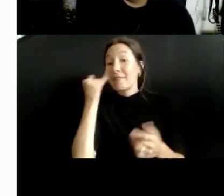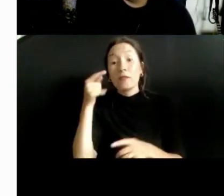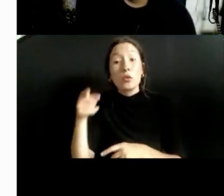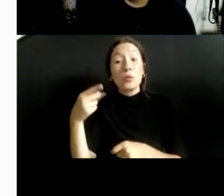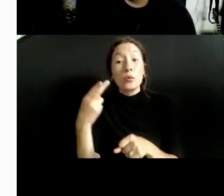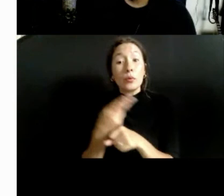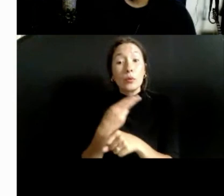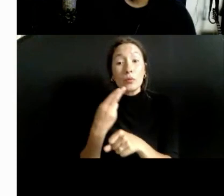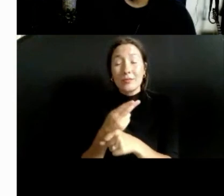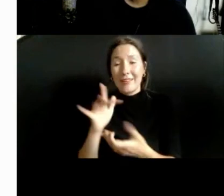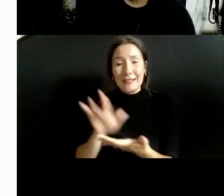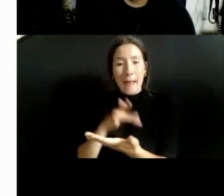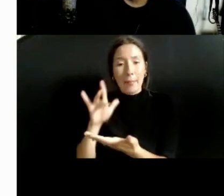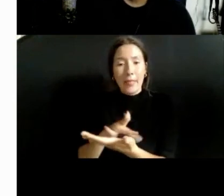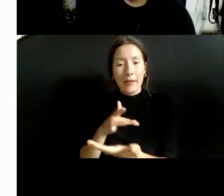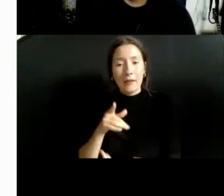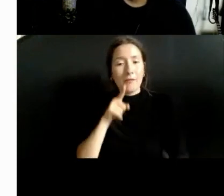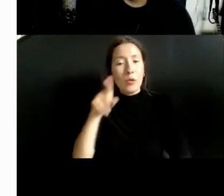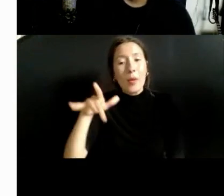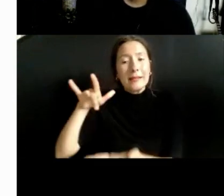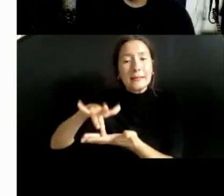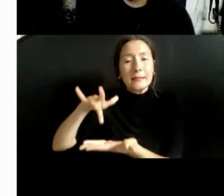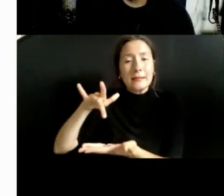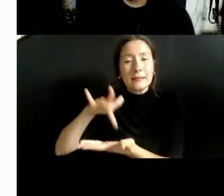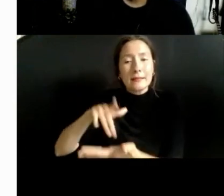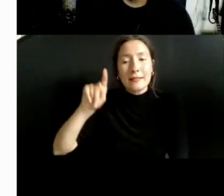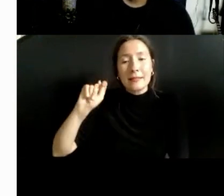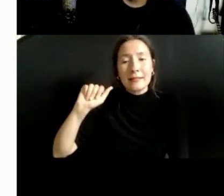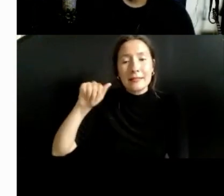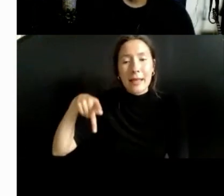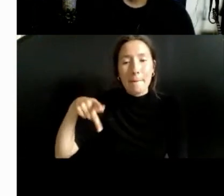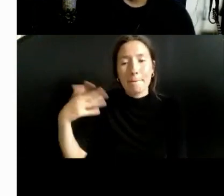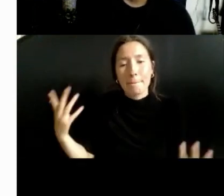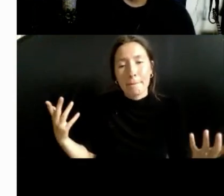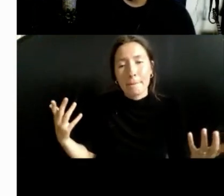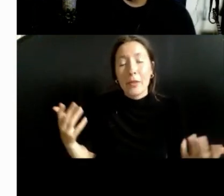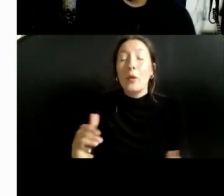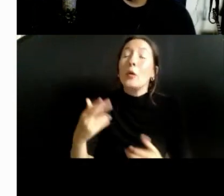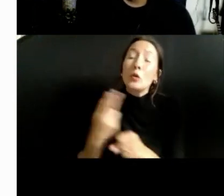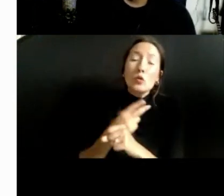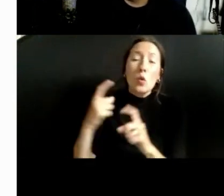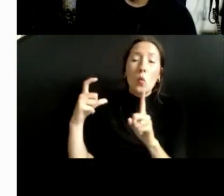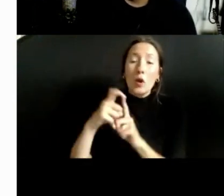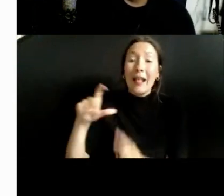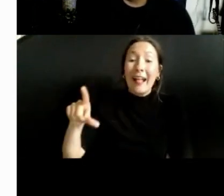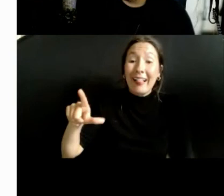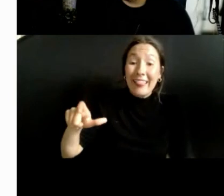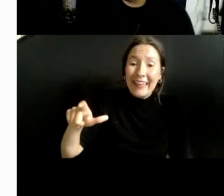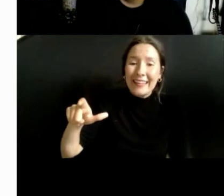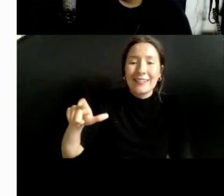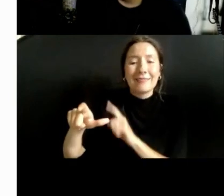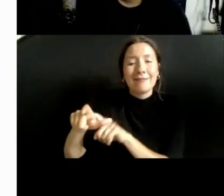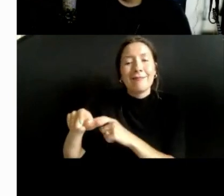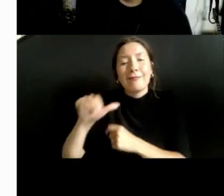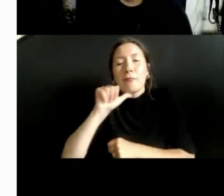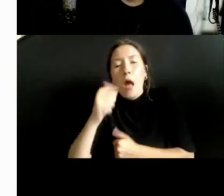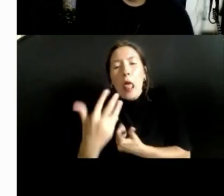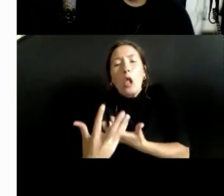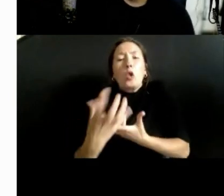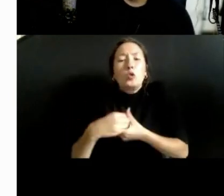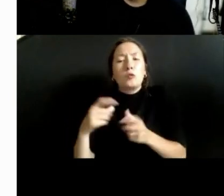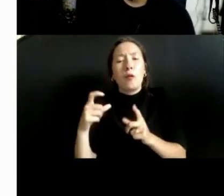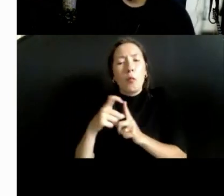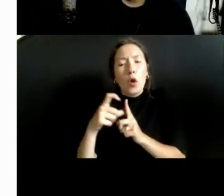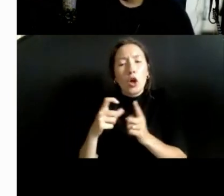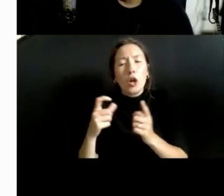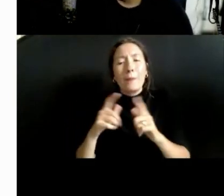I cannot imagine a user out there in the world who maybe cannot see or cannot use a mouse saying, oh, they said to click it. I'm so